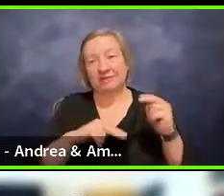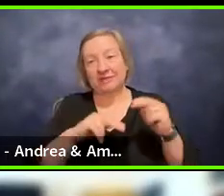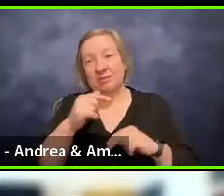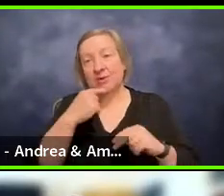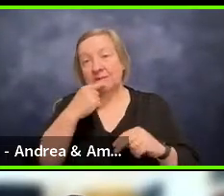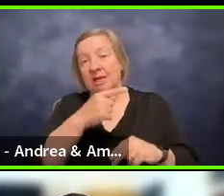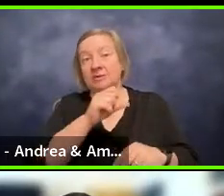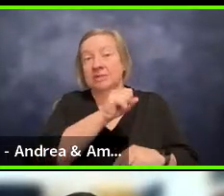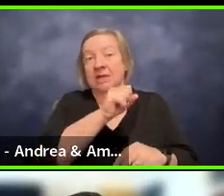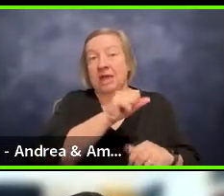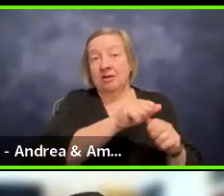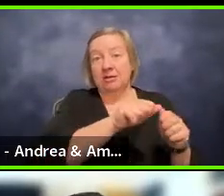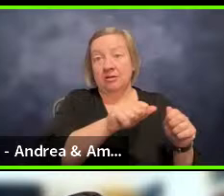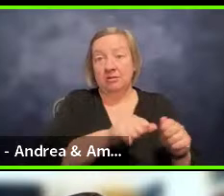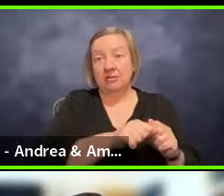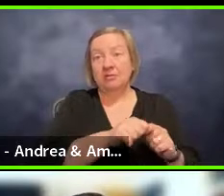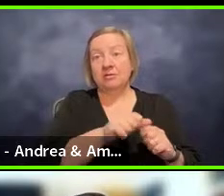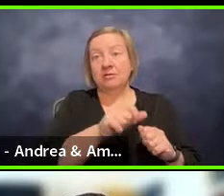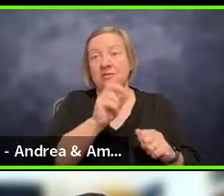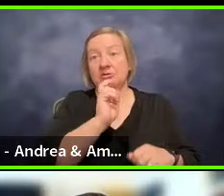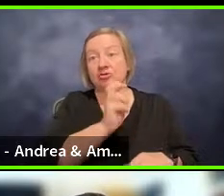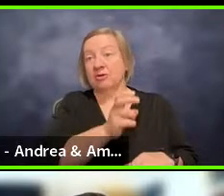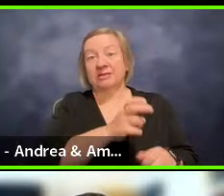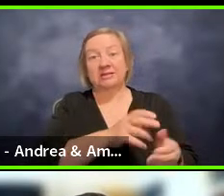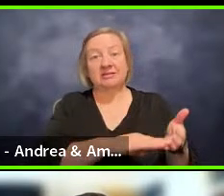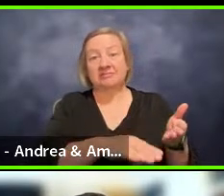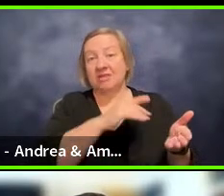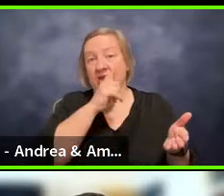the Seattle area, transit is exempt.